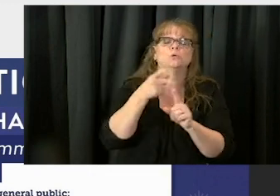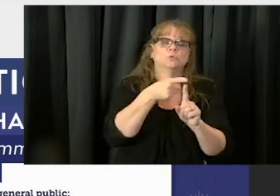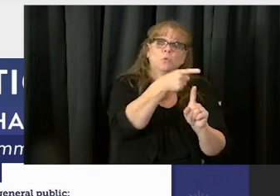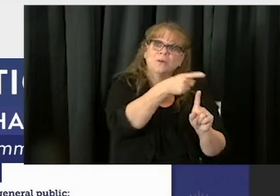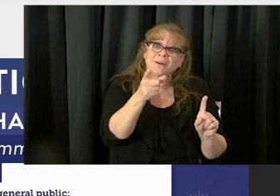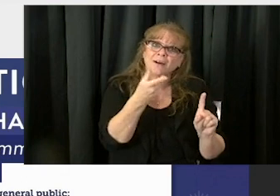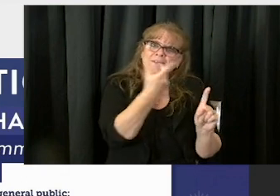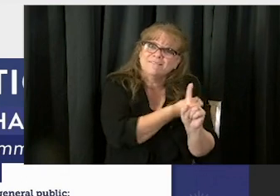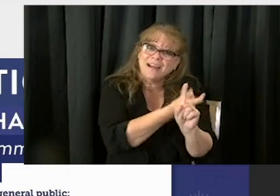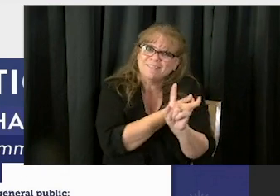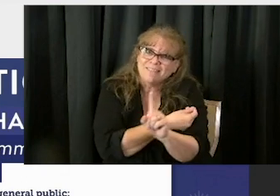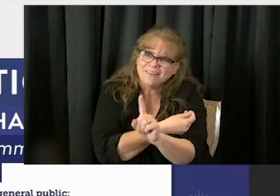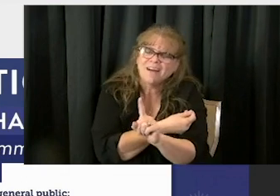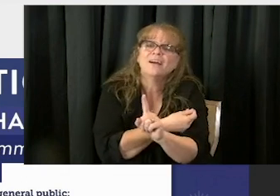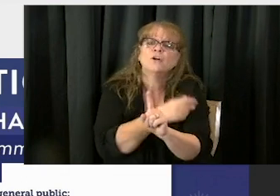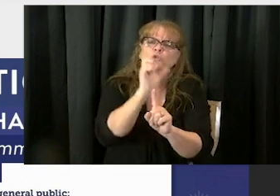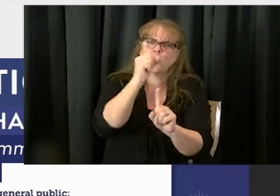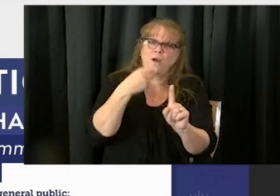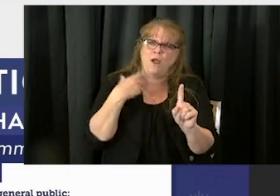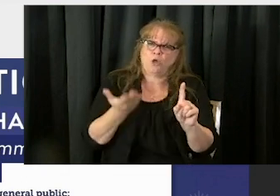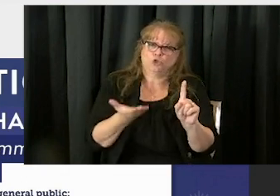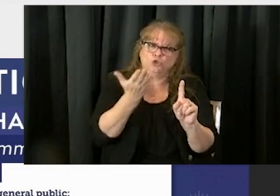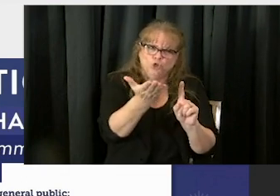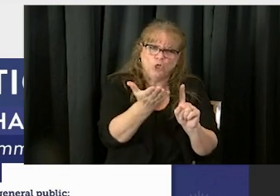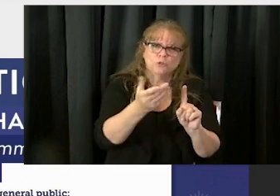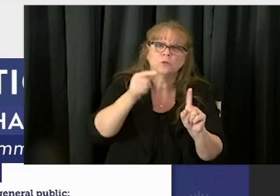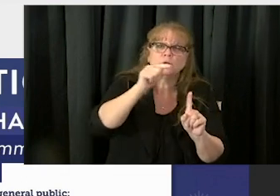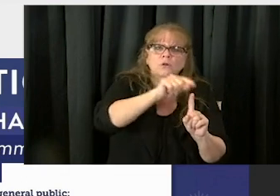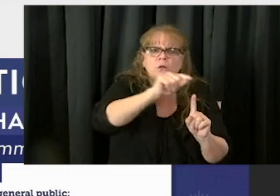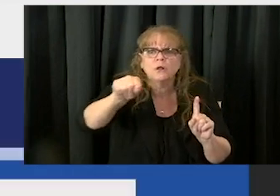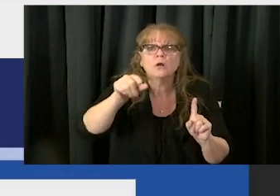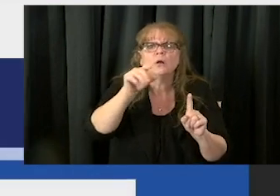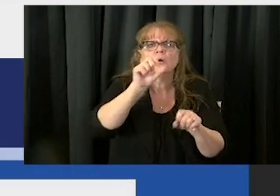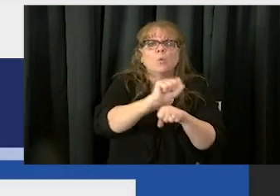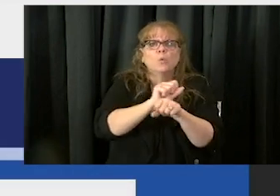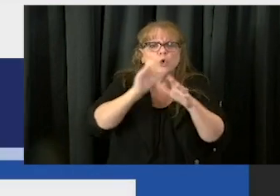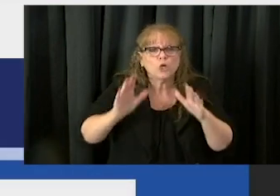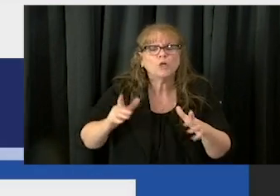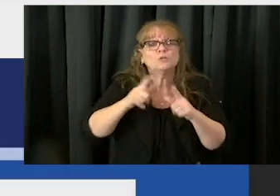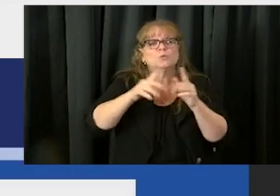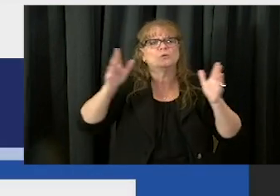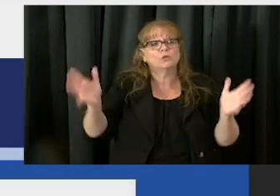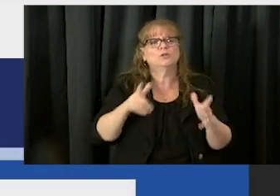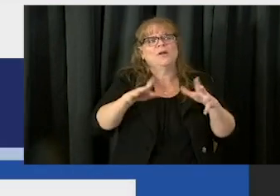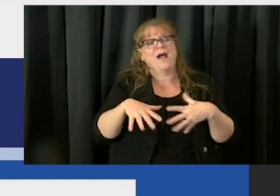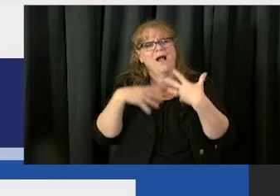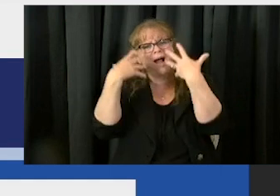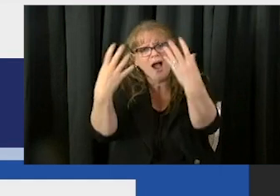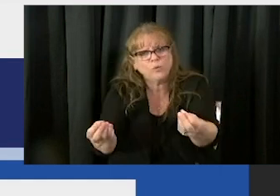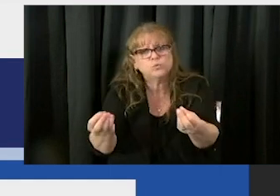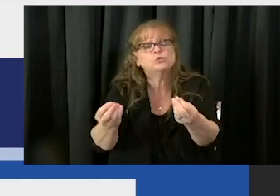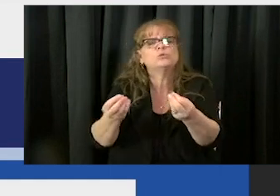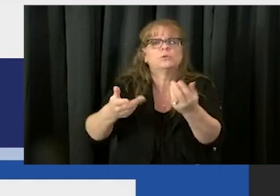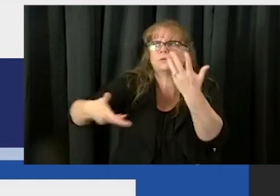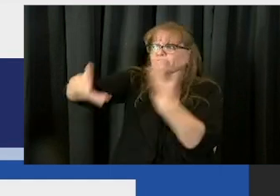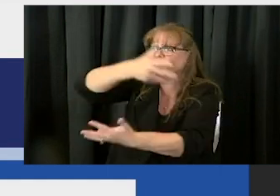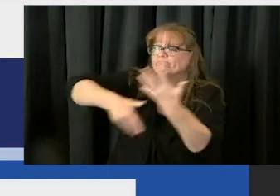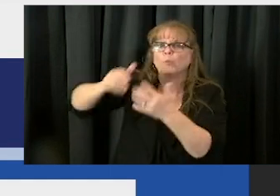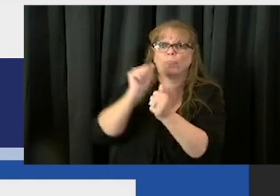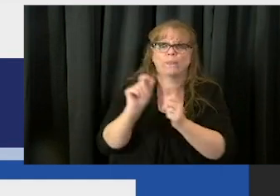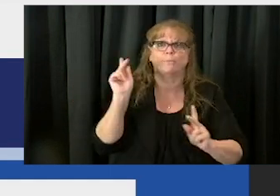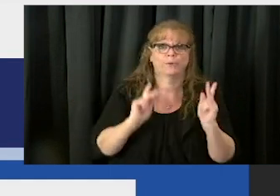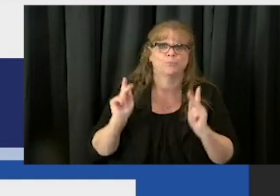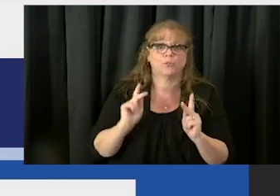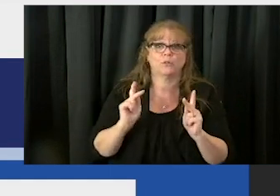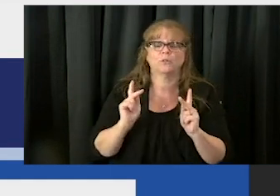others by nature of the job they do. In phase 1A, we remain committed to vaccinating the most at-risk healthcare workers who are